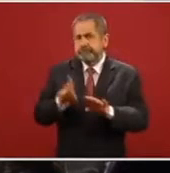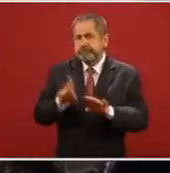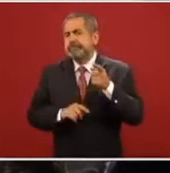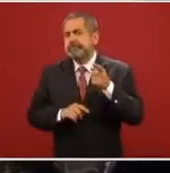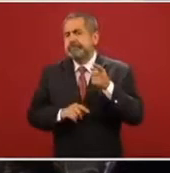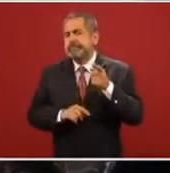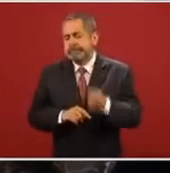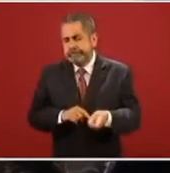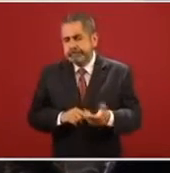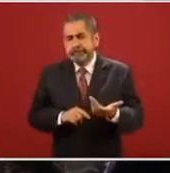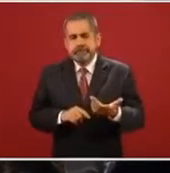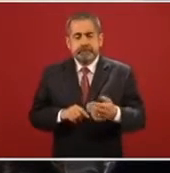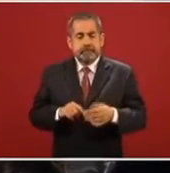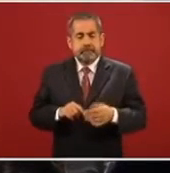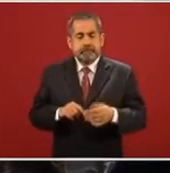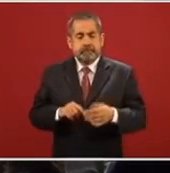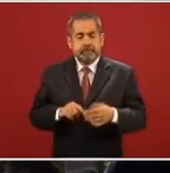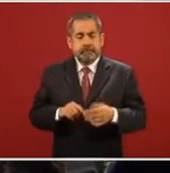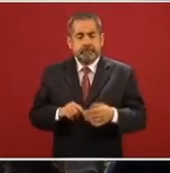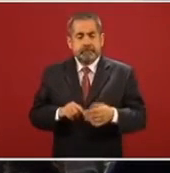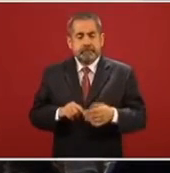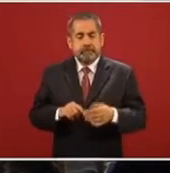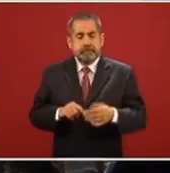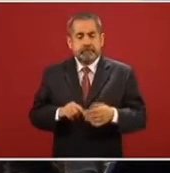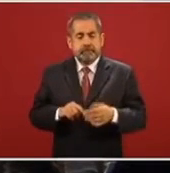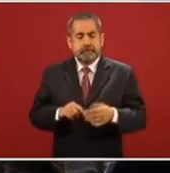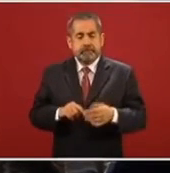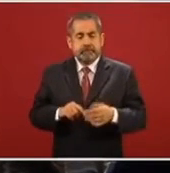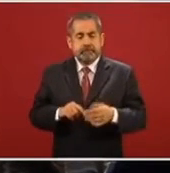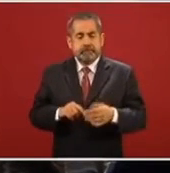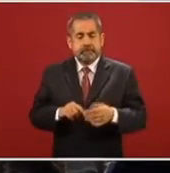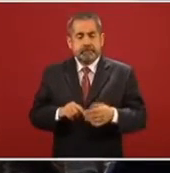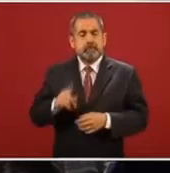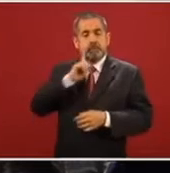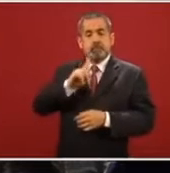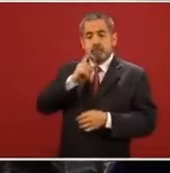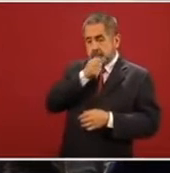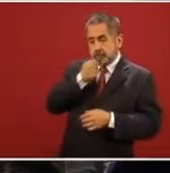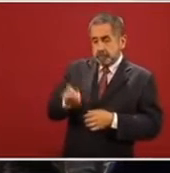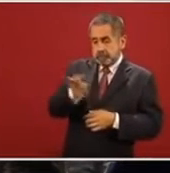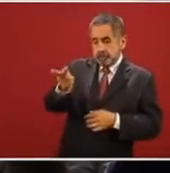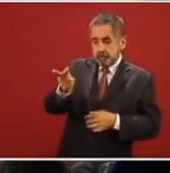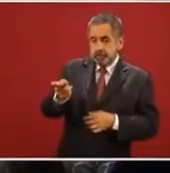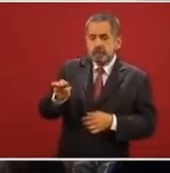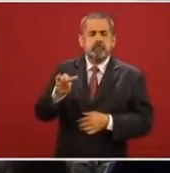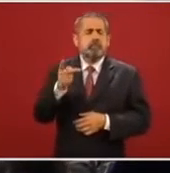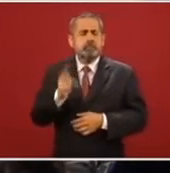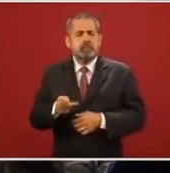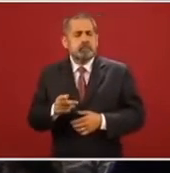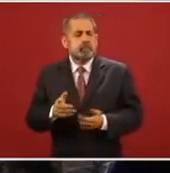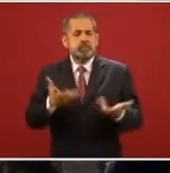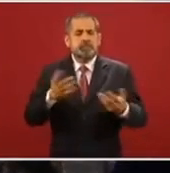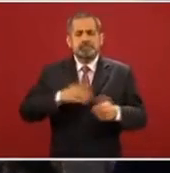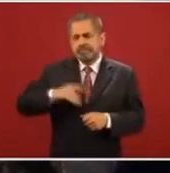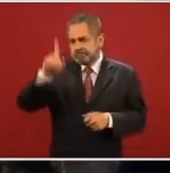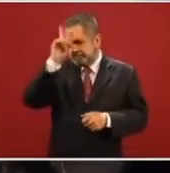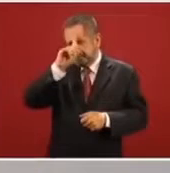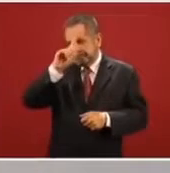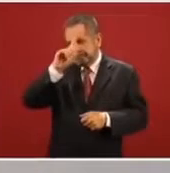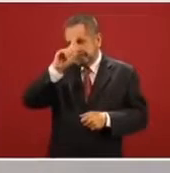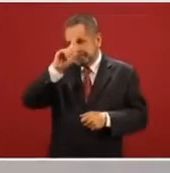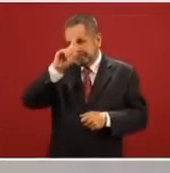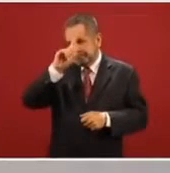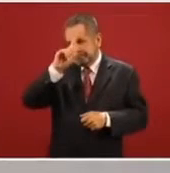directed de una periodista by a journalist que le preguntaba cuáles son las recomendaciones específicas